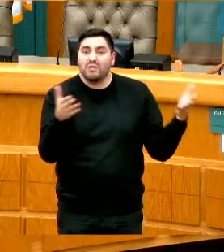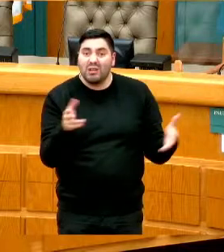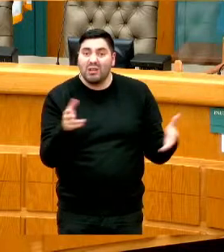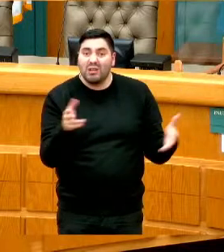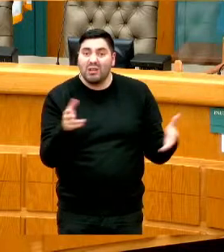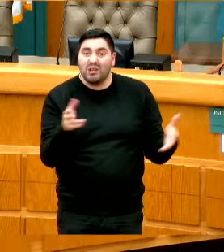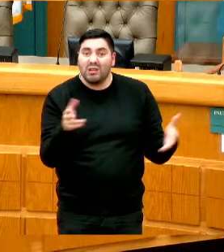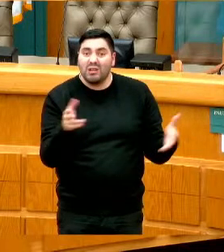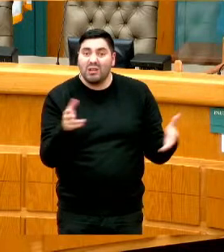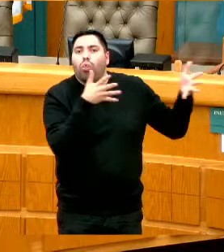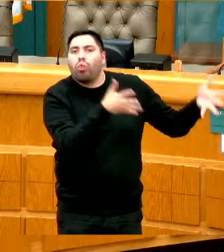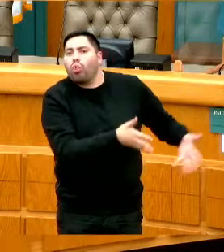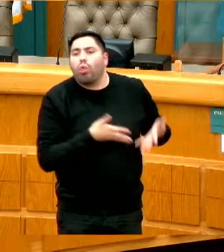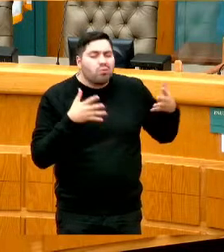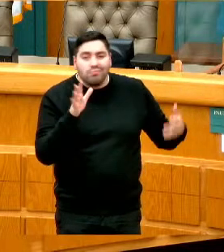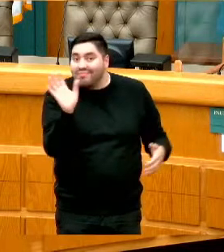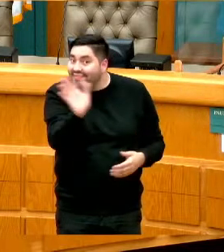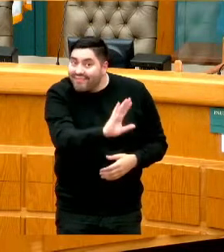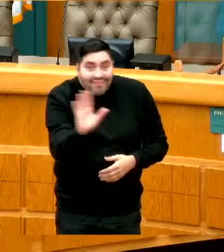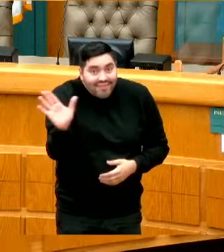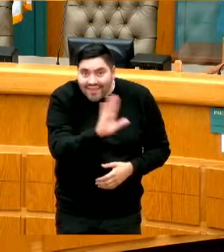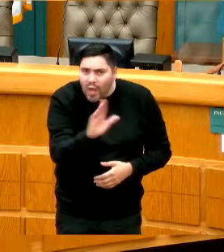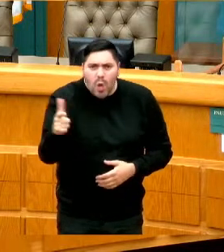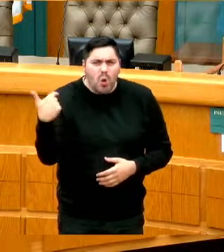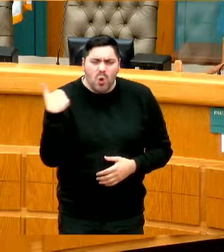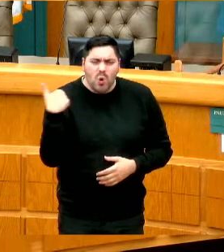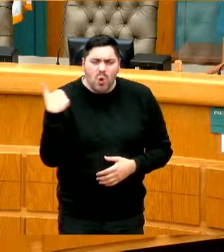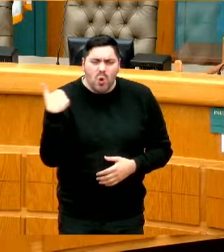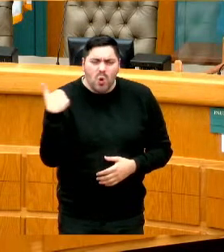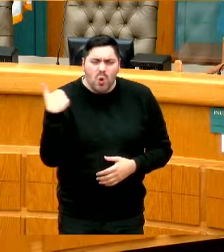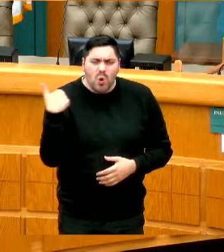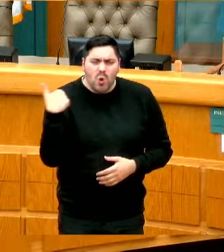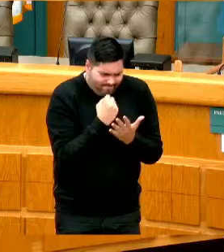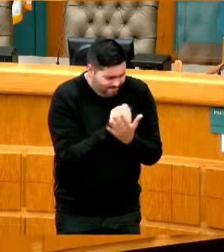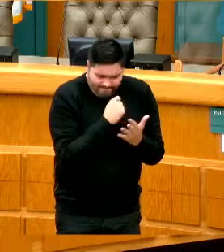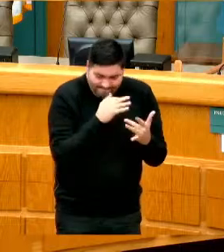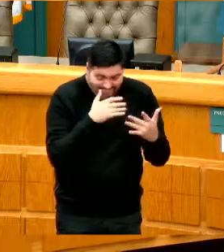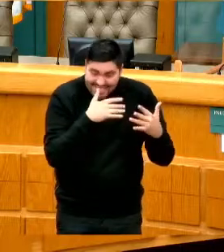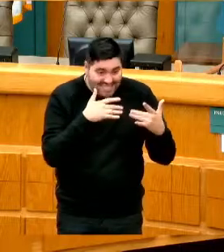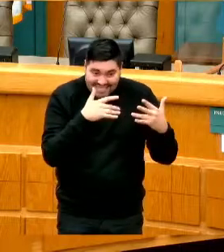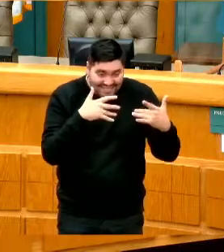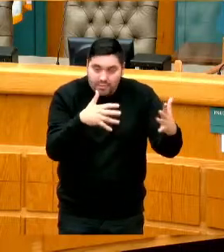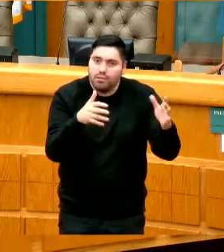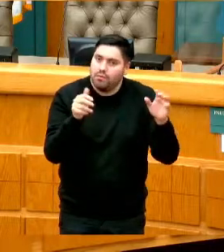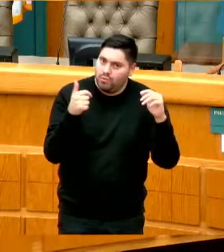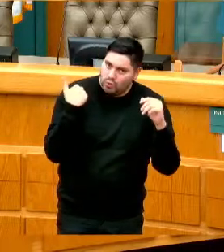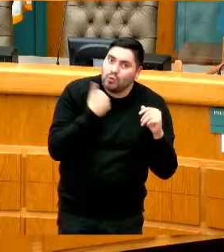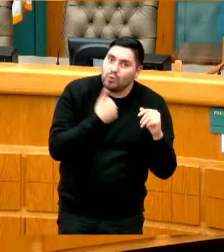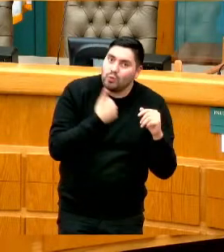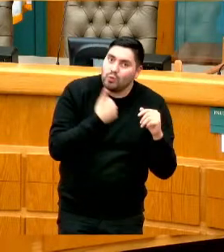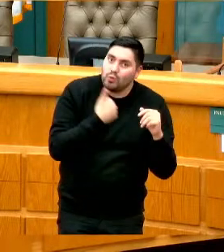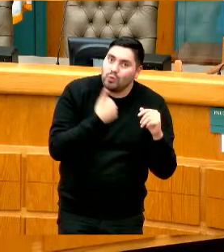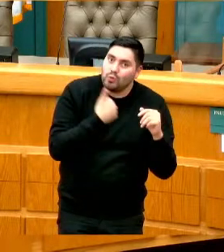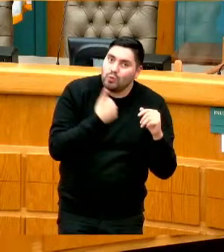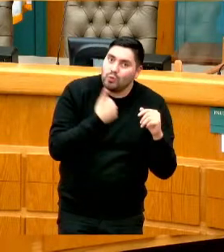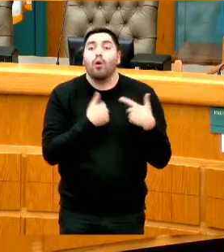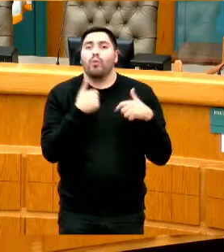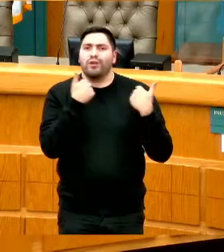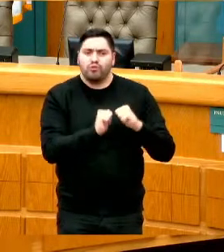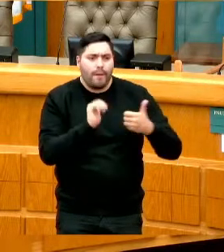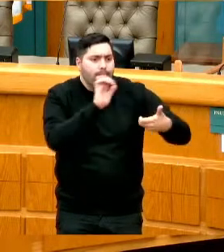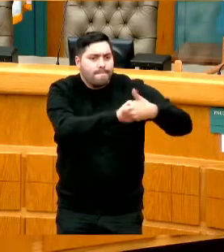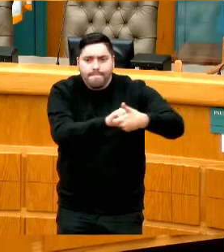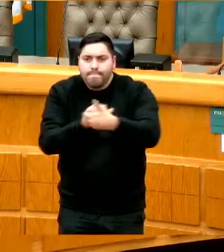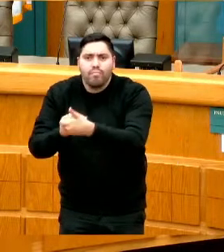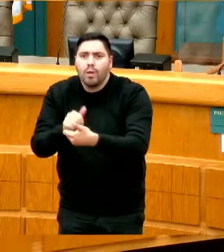County. We are good to the last drop. And beyond our hubs, again, we're working with private